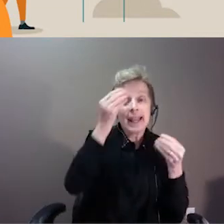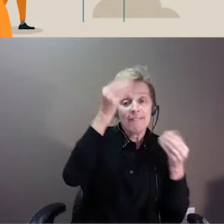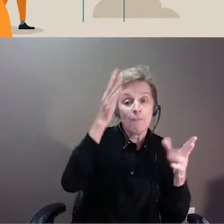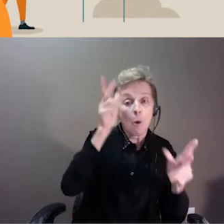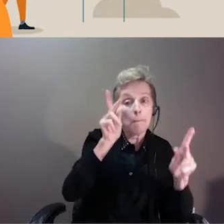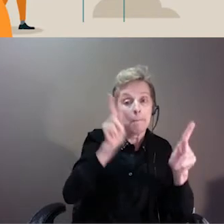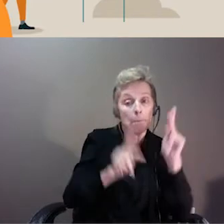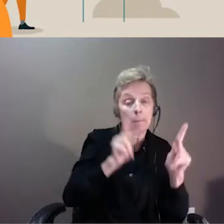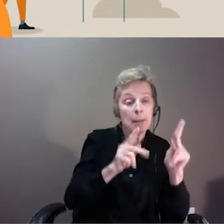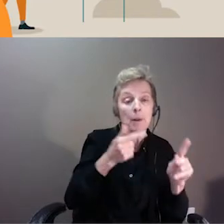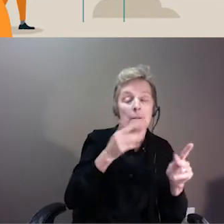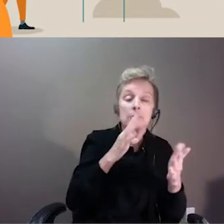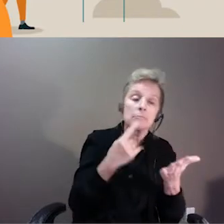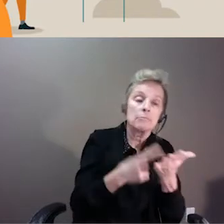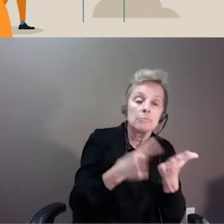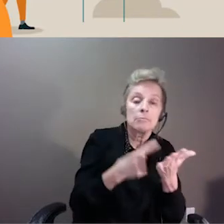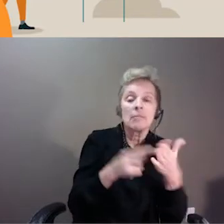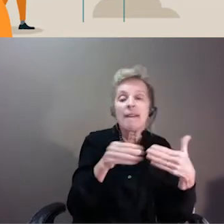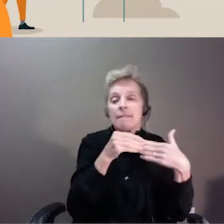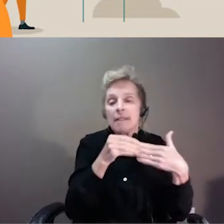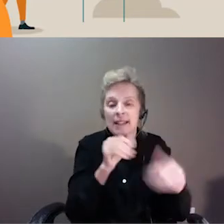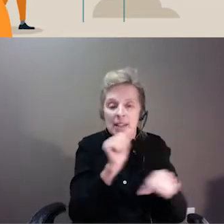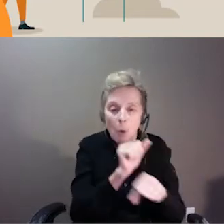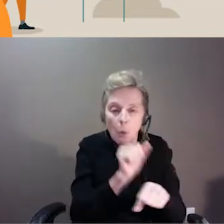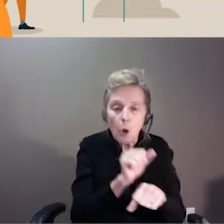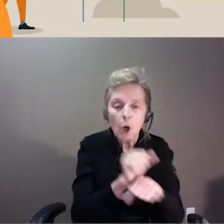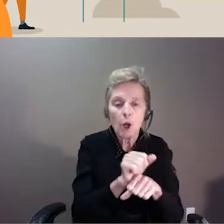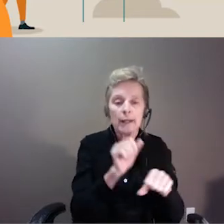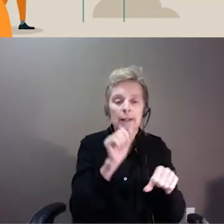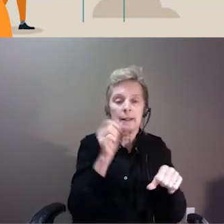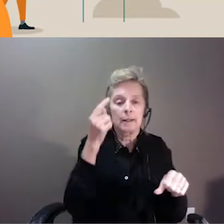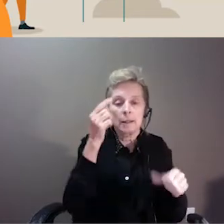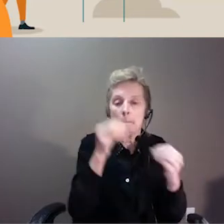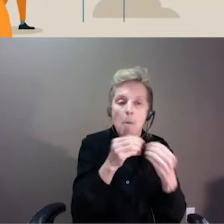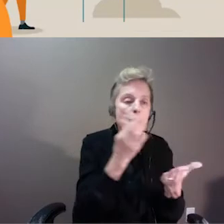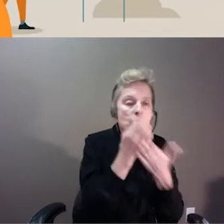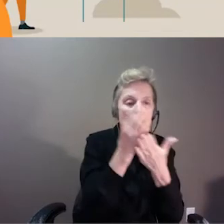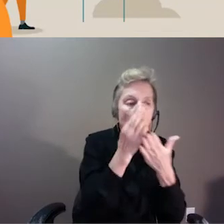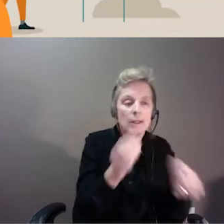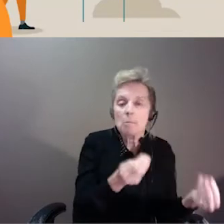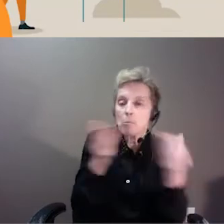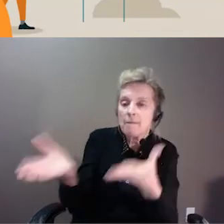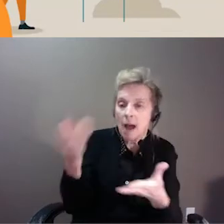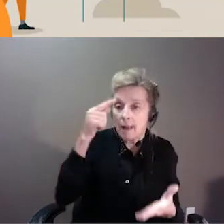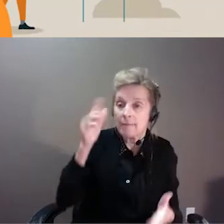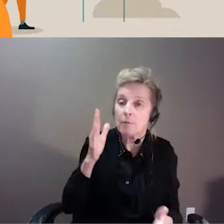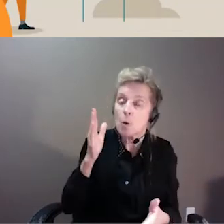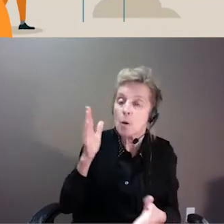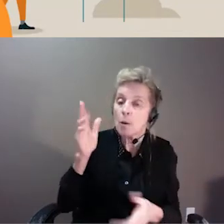safety nets, guaranteed income, or flexible work settings to provide more resources for people with disabilities in the future of